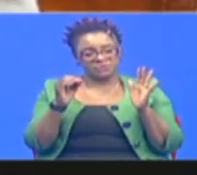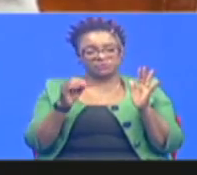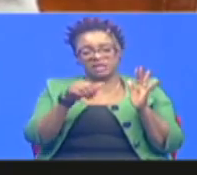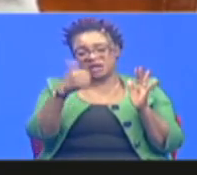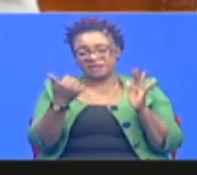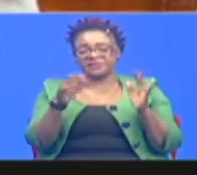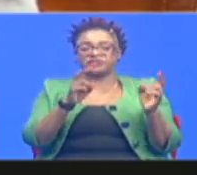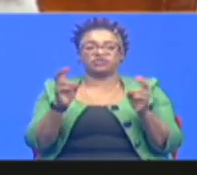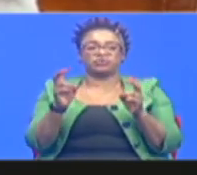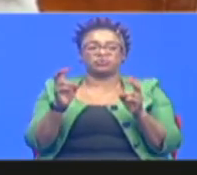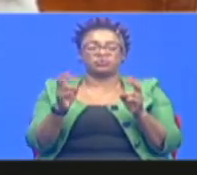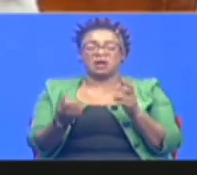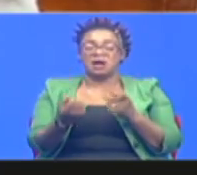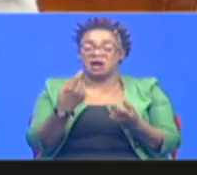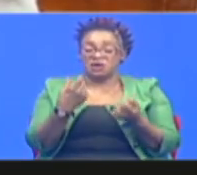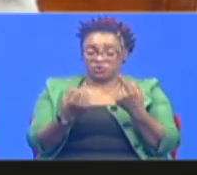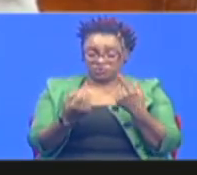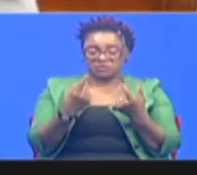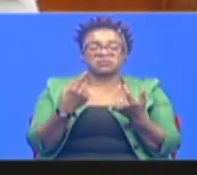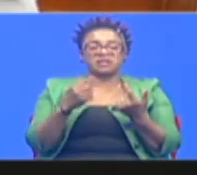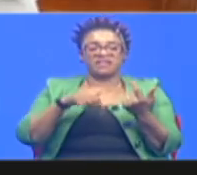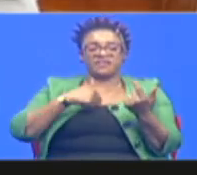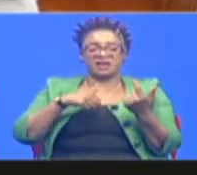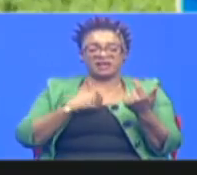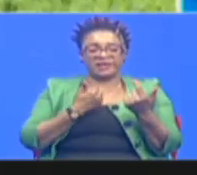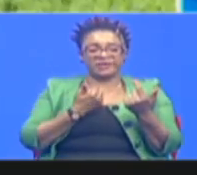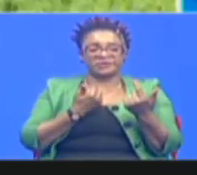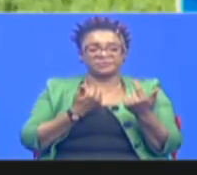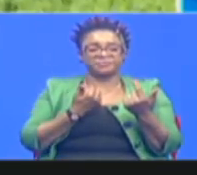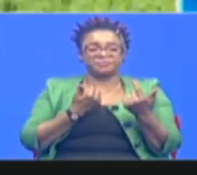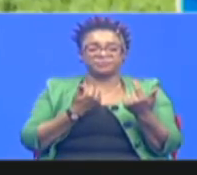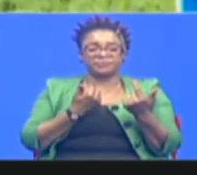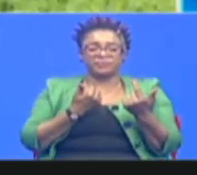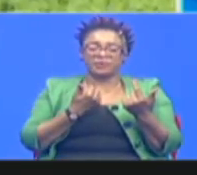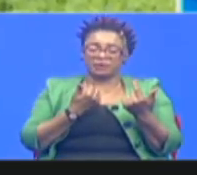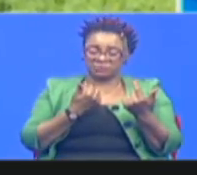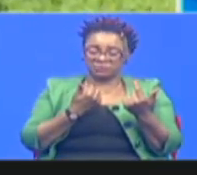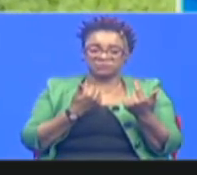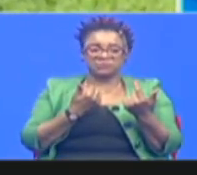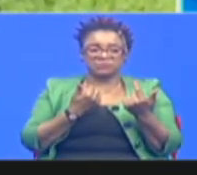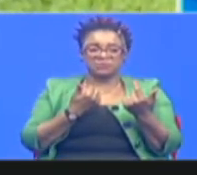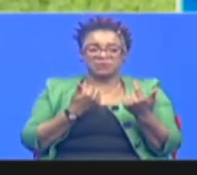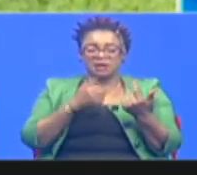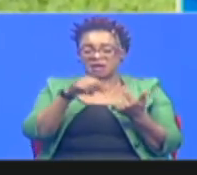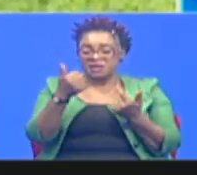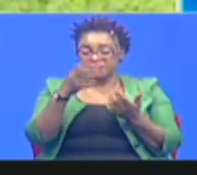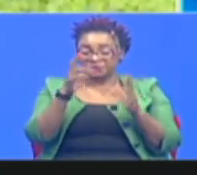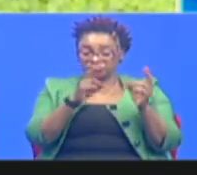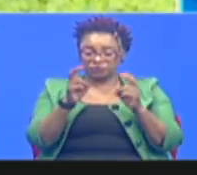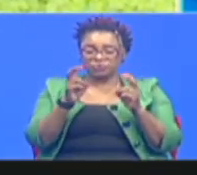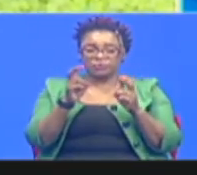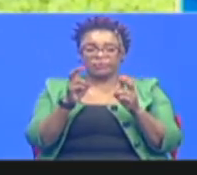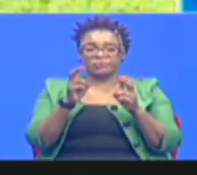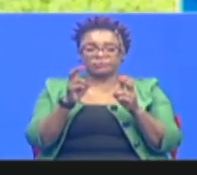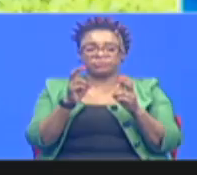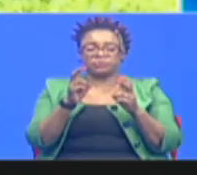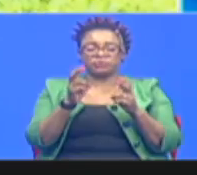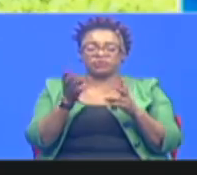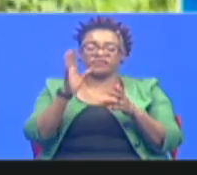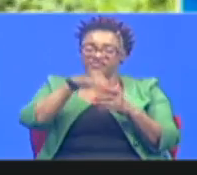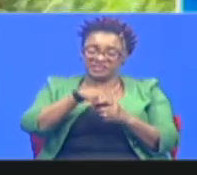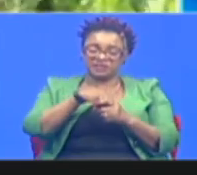that arose, of course, is the filling of the position of the deputy governor. That there were a